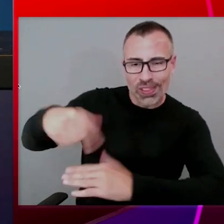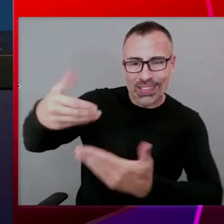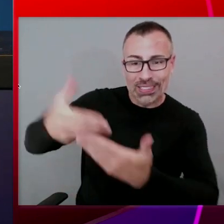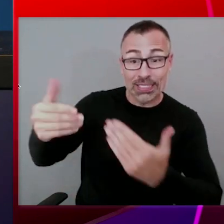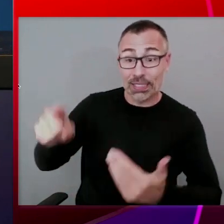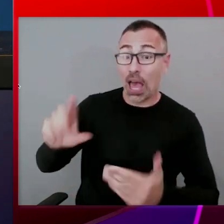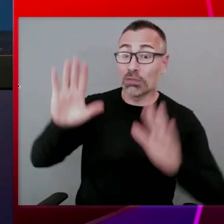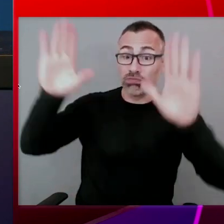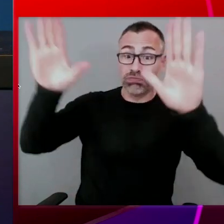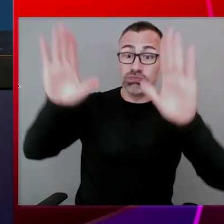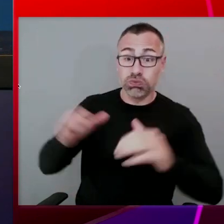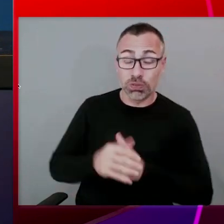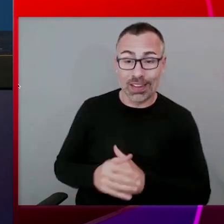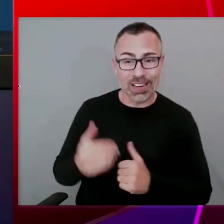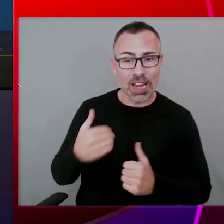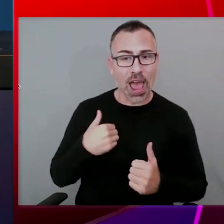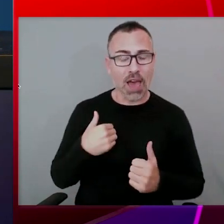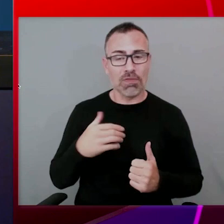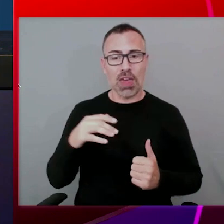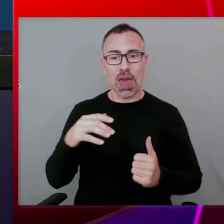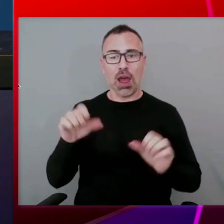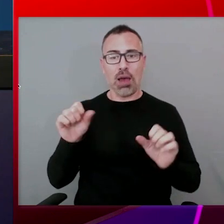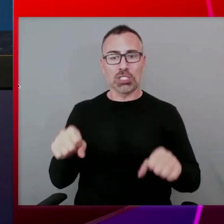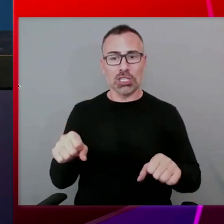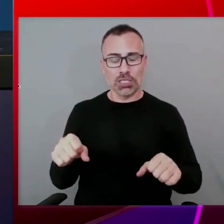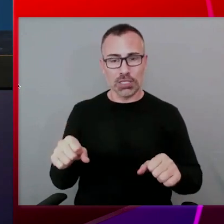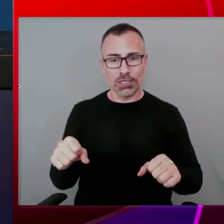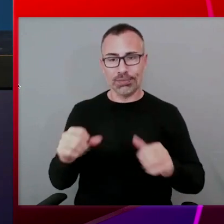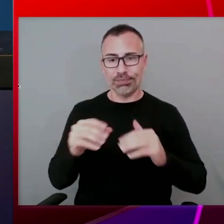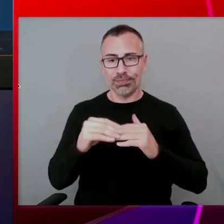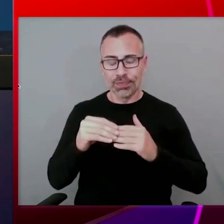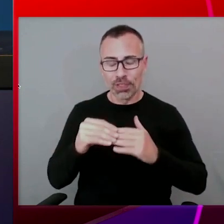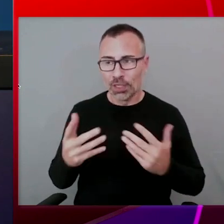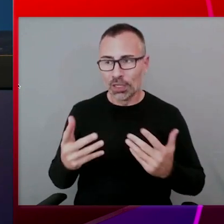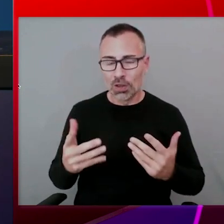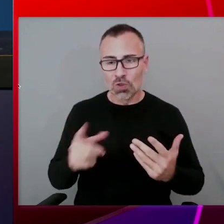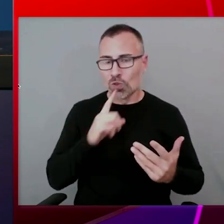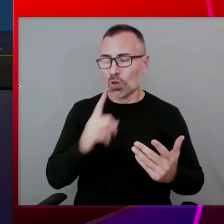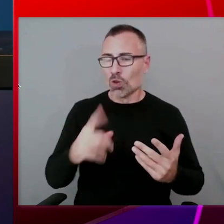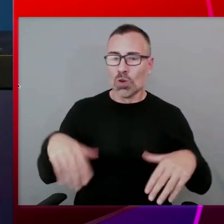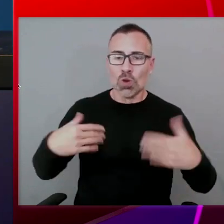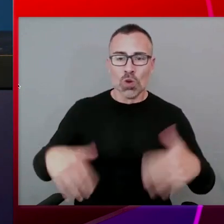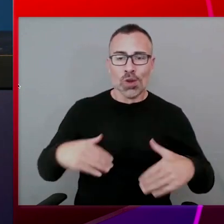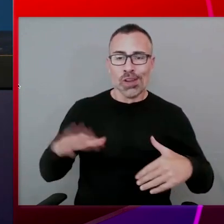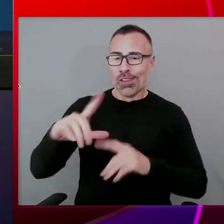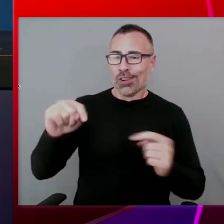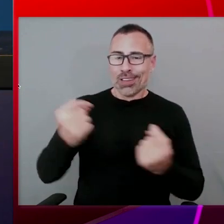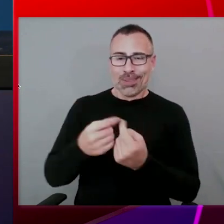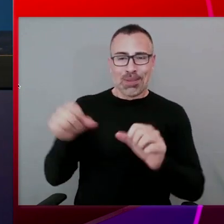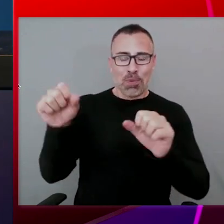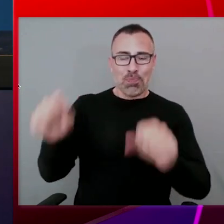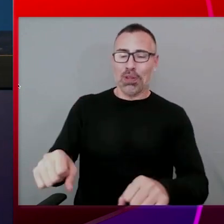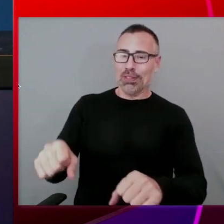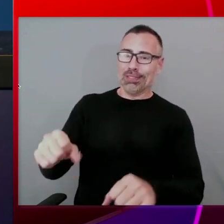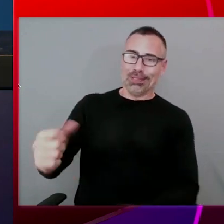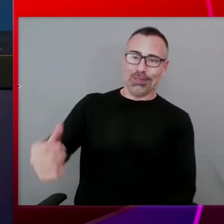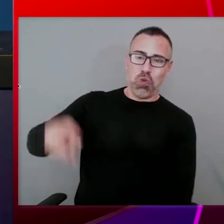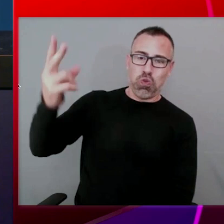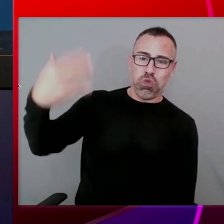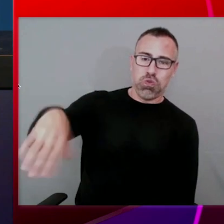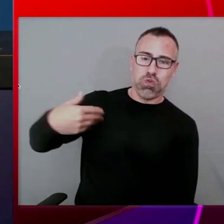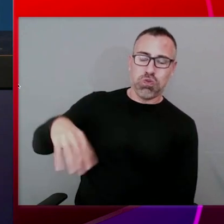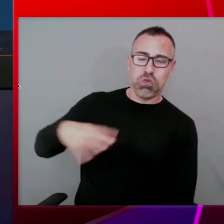incredible. To have that agility. Just speaks volumes to your team's capabilities, I'm sure. And we were talking very